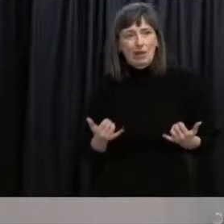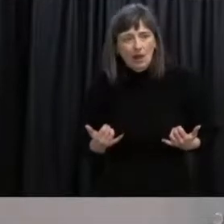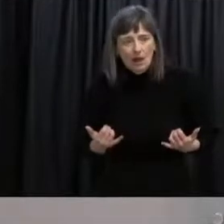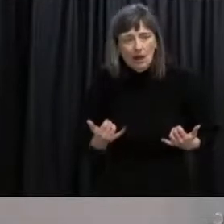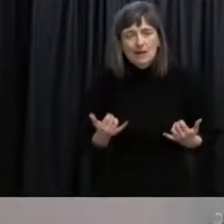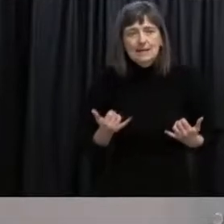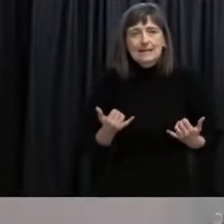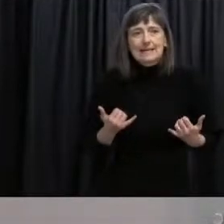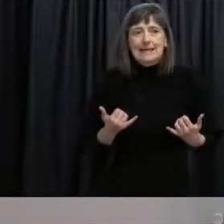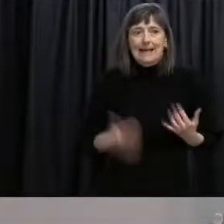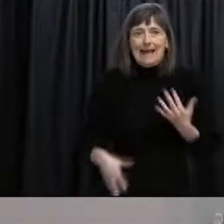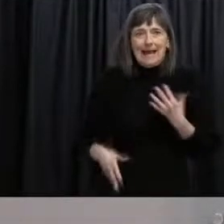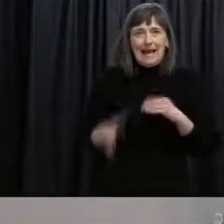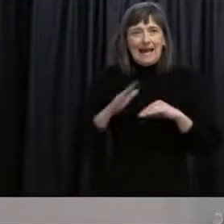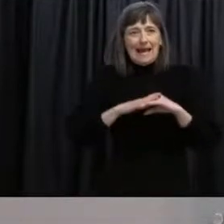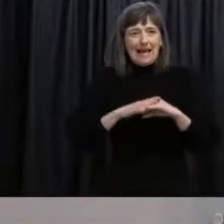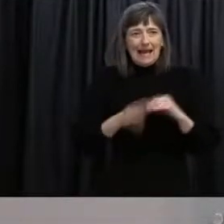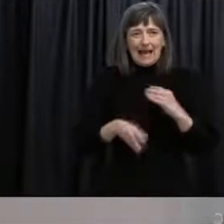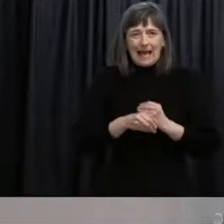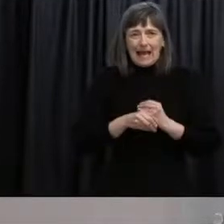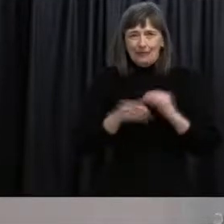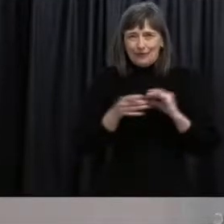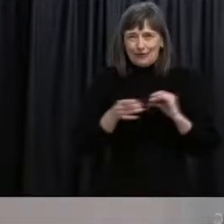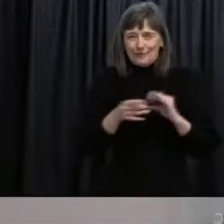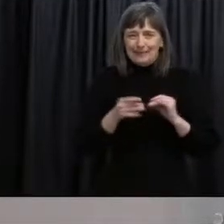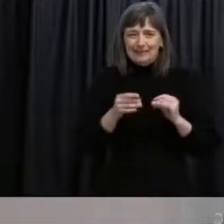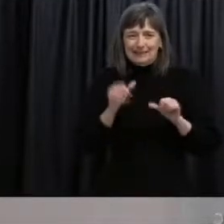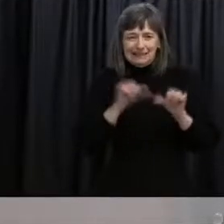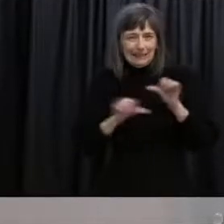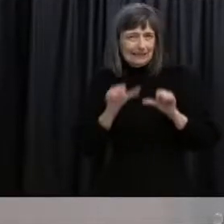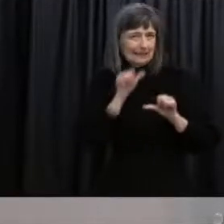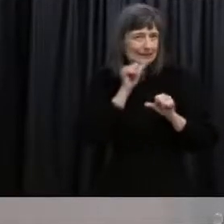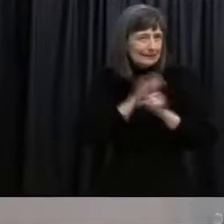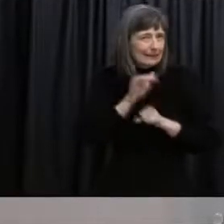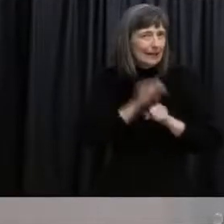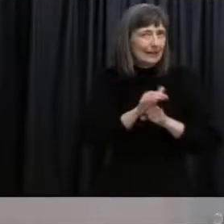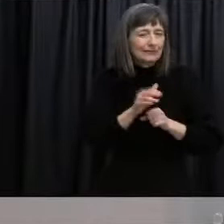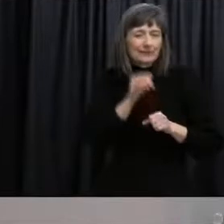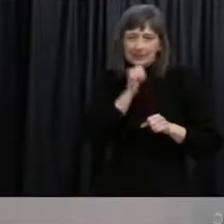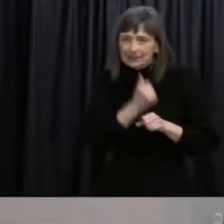early? They want to, that the science hasn't been done on the safety and effectiveness